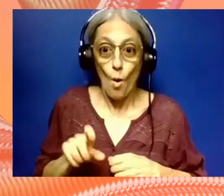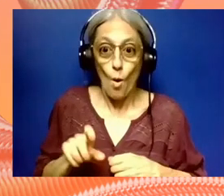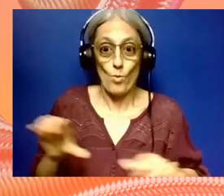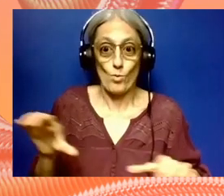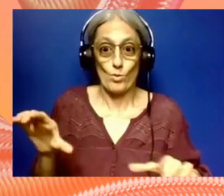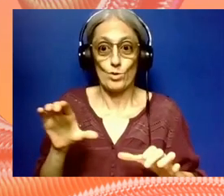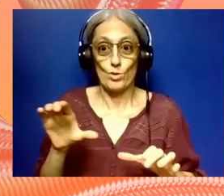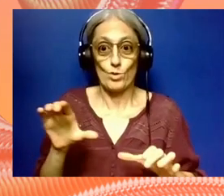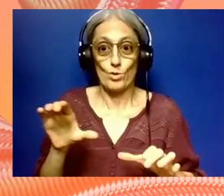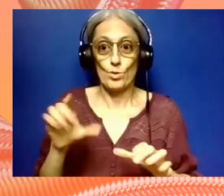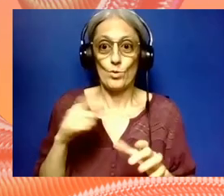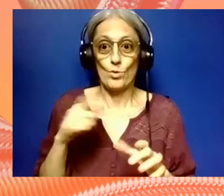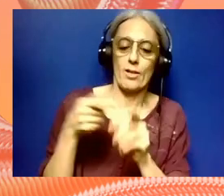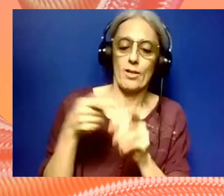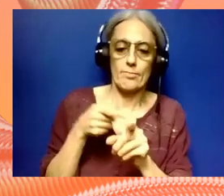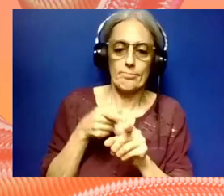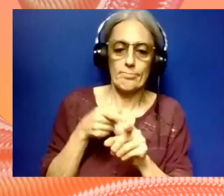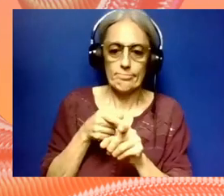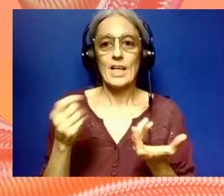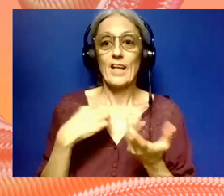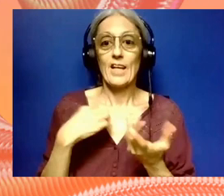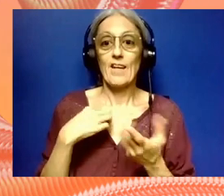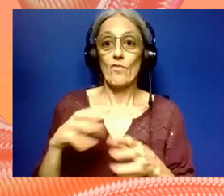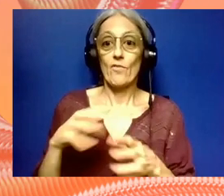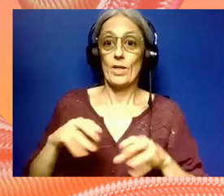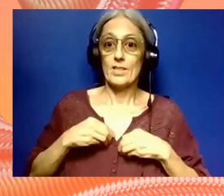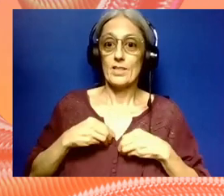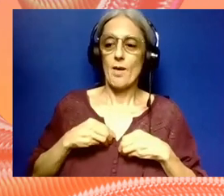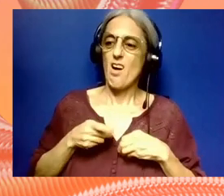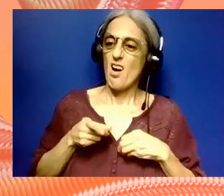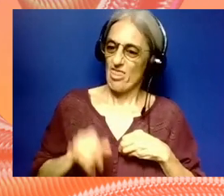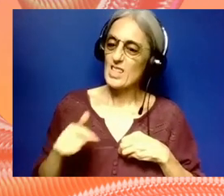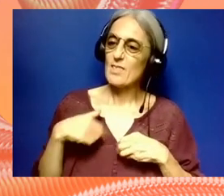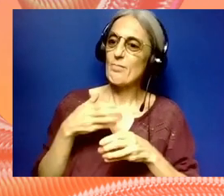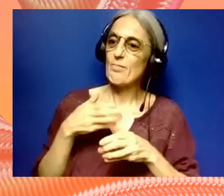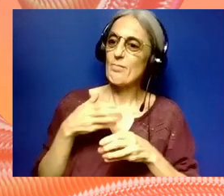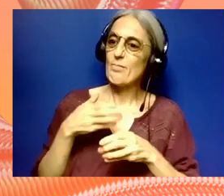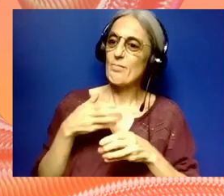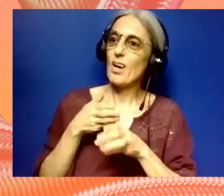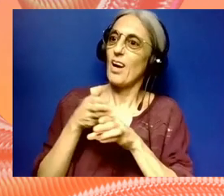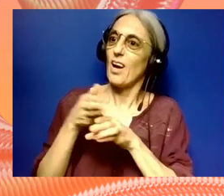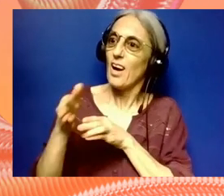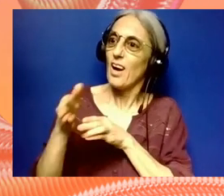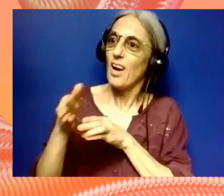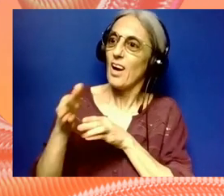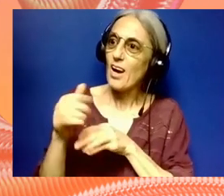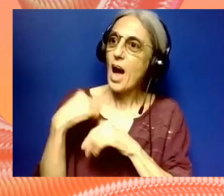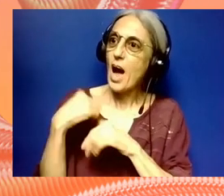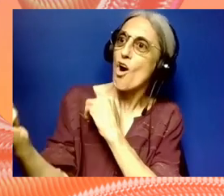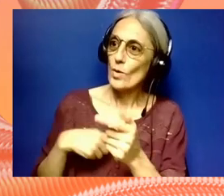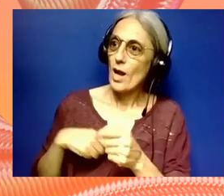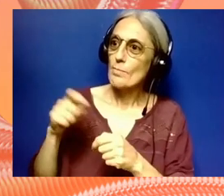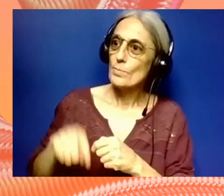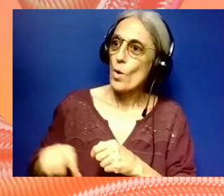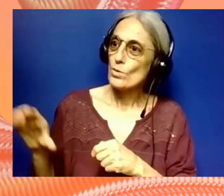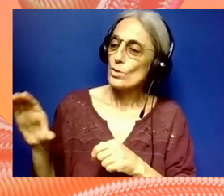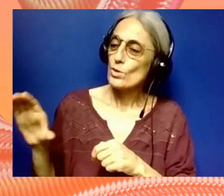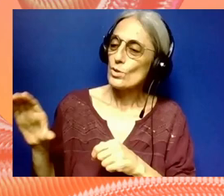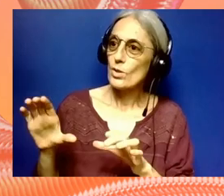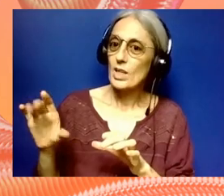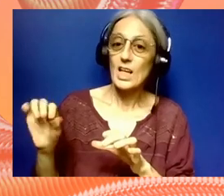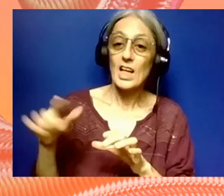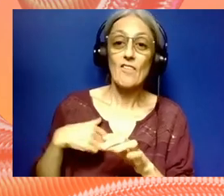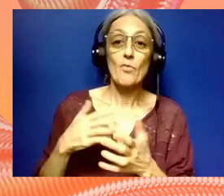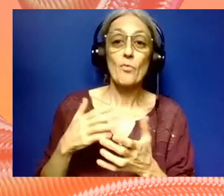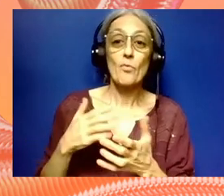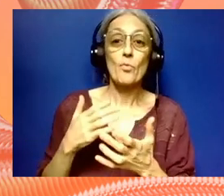when we can radically accept that about ourselves, then we can just kind of like get to the thing, get to the joy, get to the good